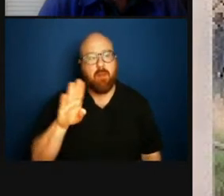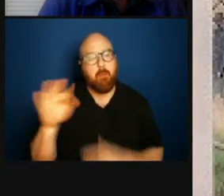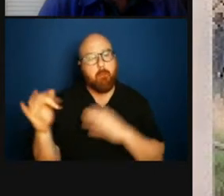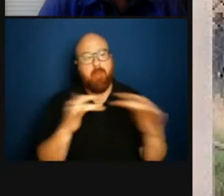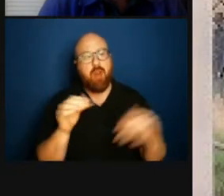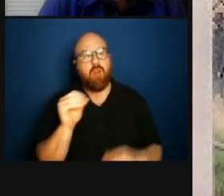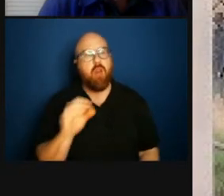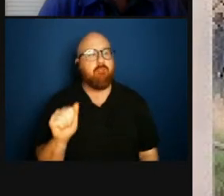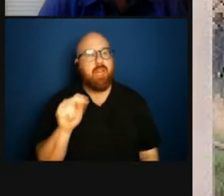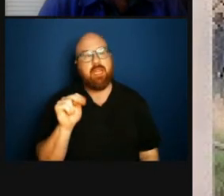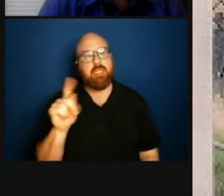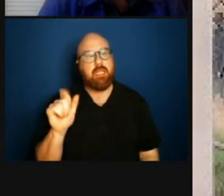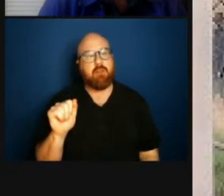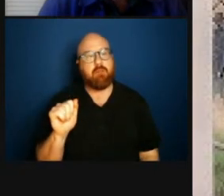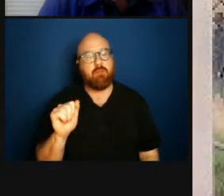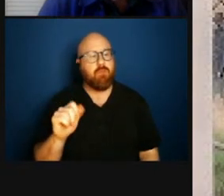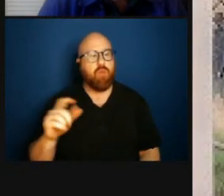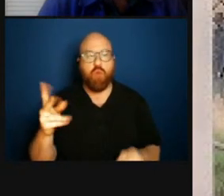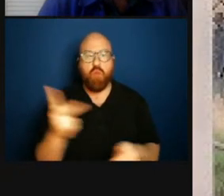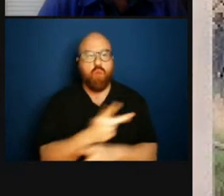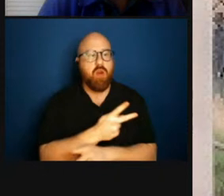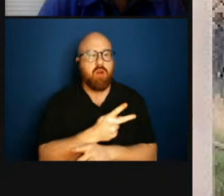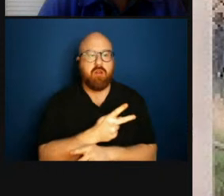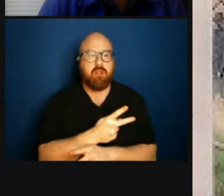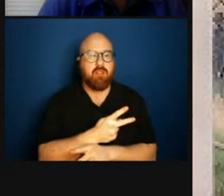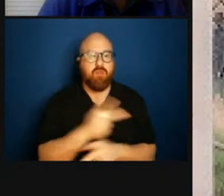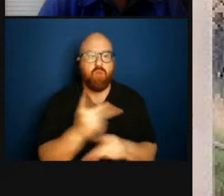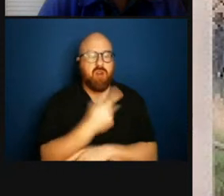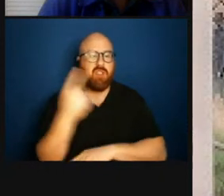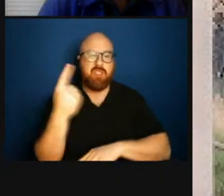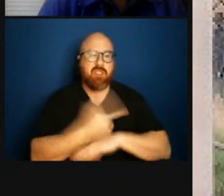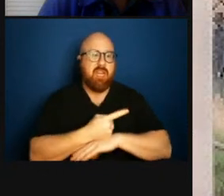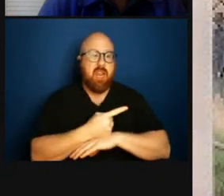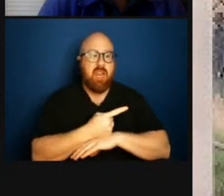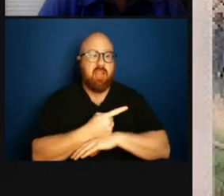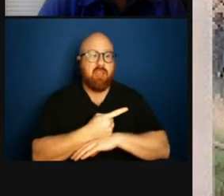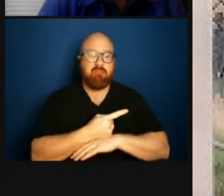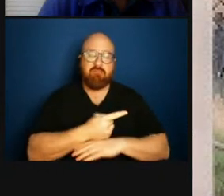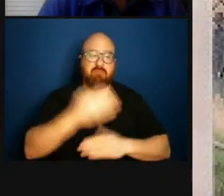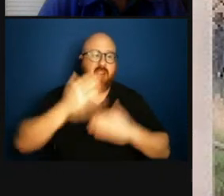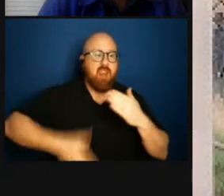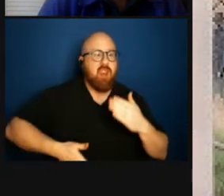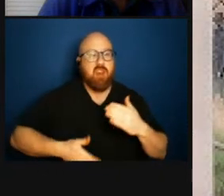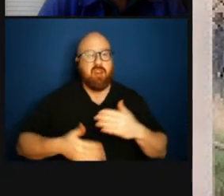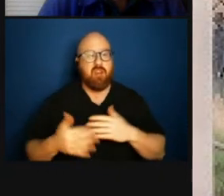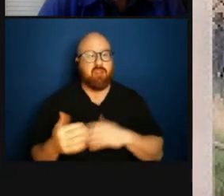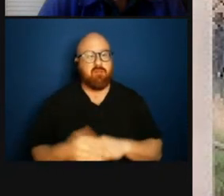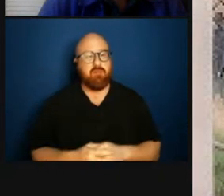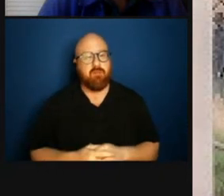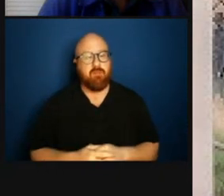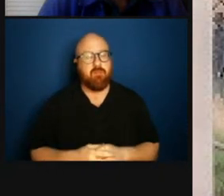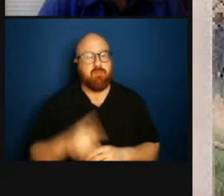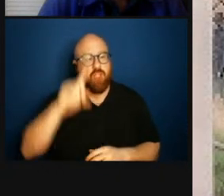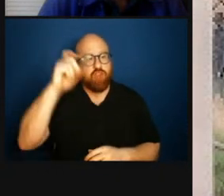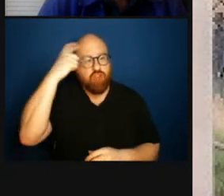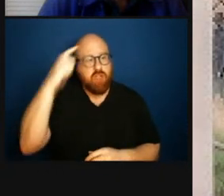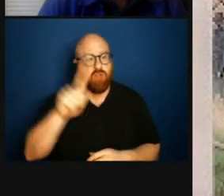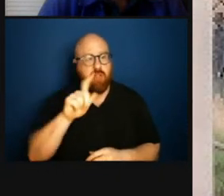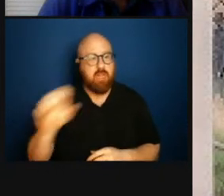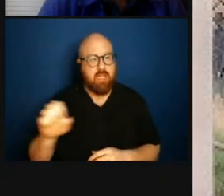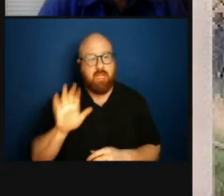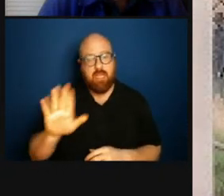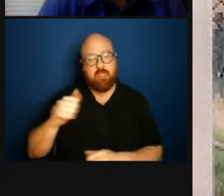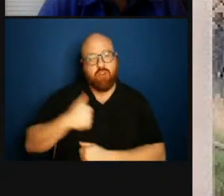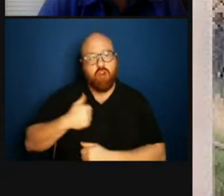bloodiest day, was a draw, and General Lee's army escaped to Virginia. President Lincoln was able